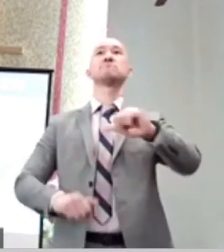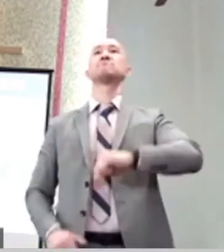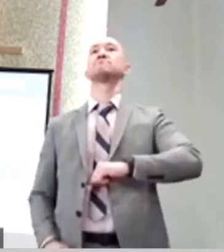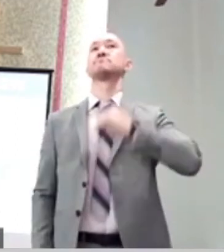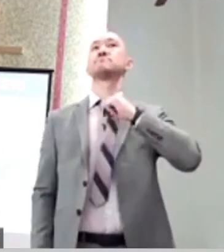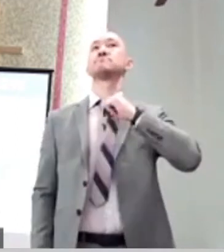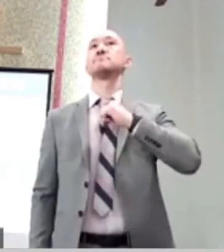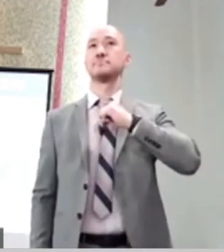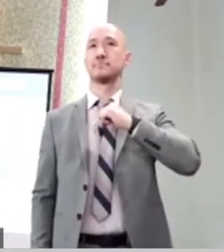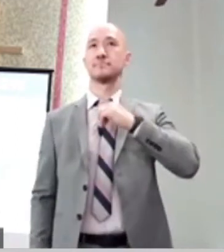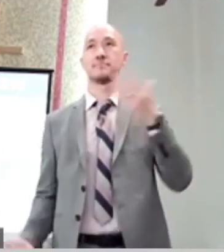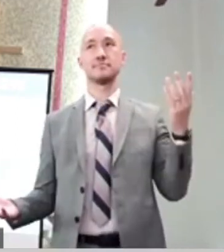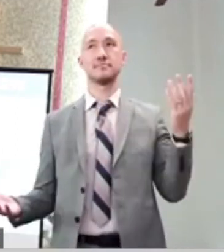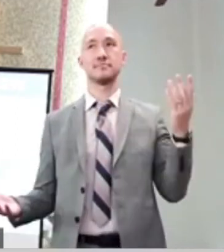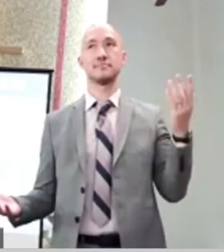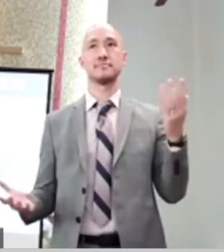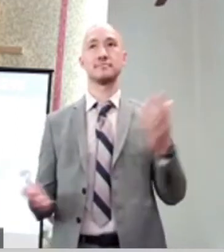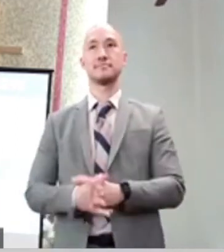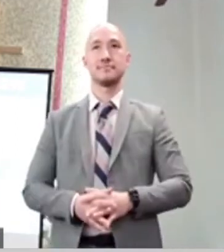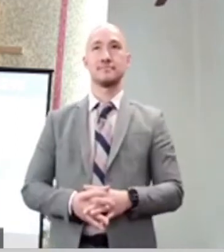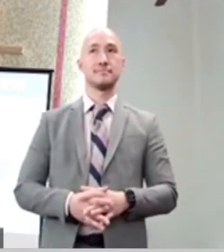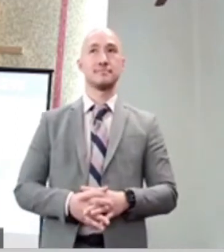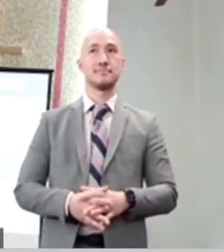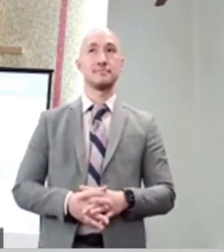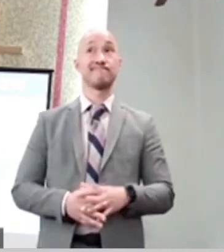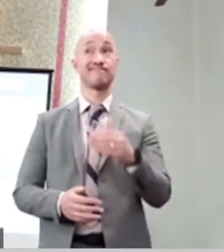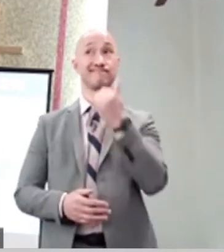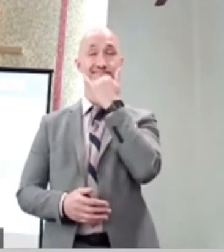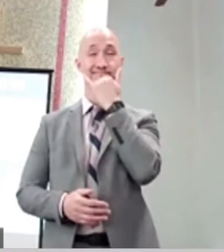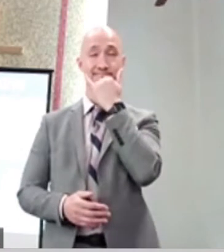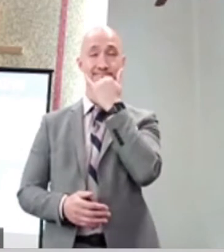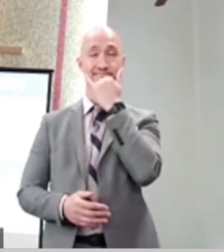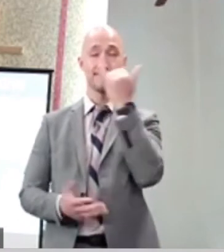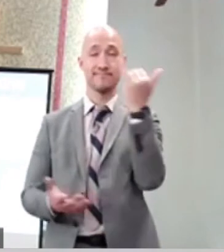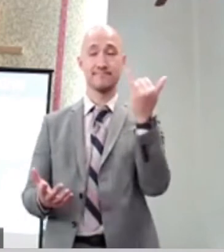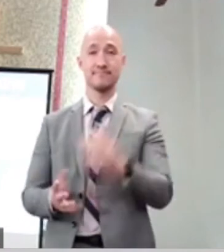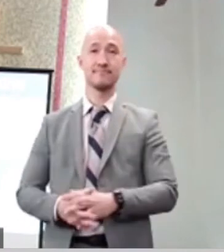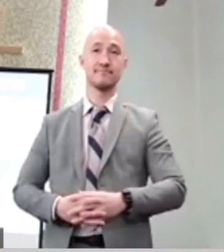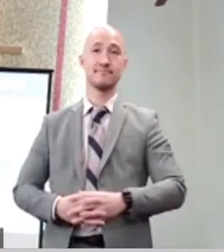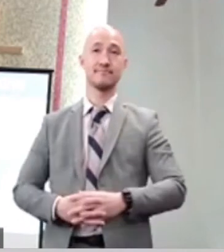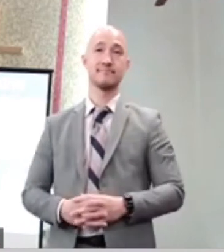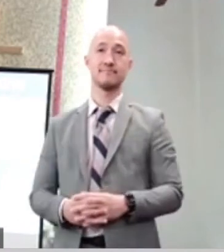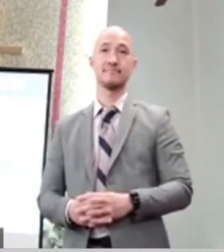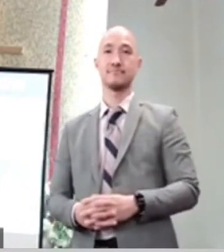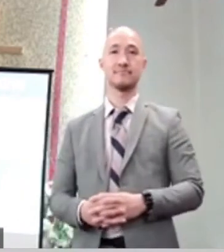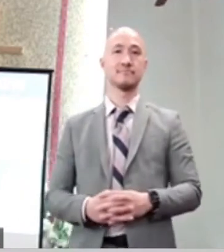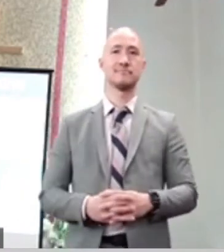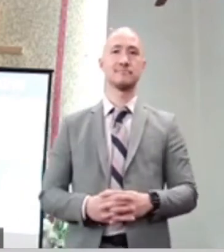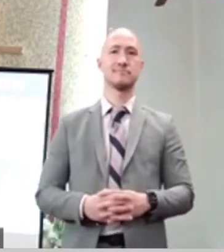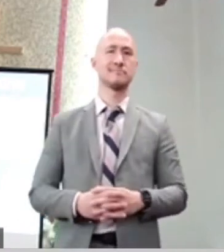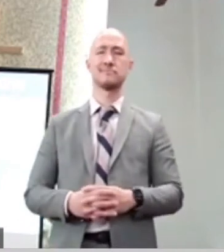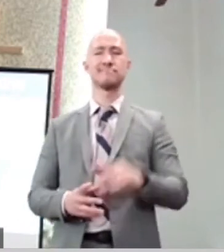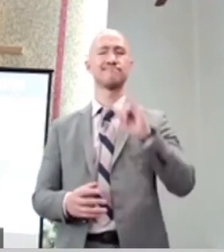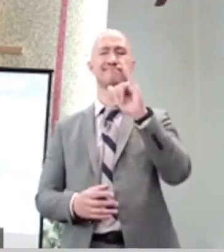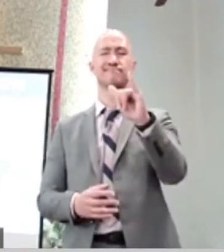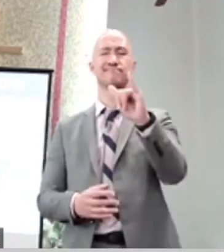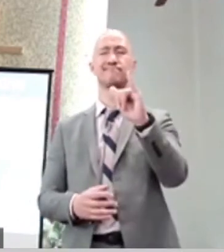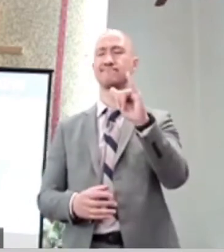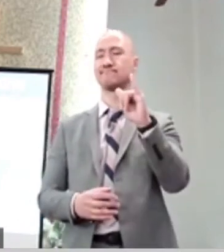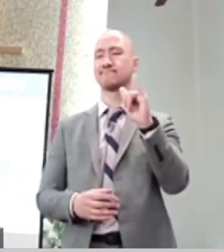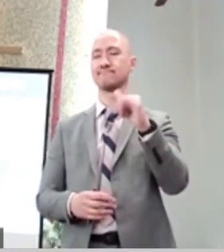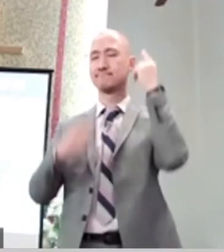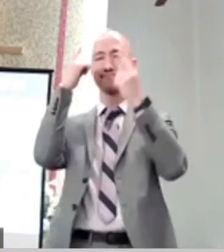this is warped religious thinking. This is dead religious thinking, because then it